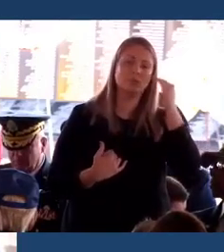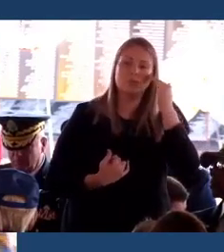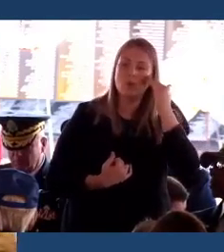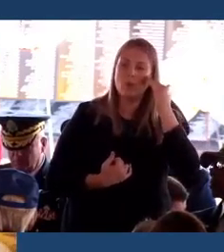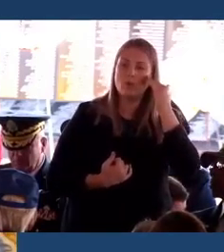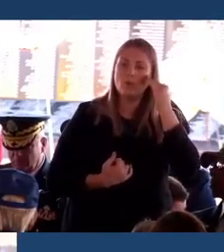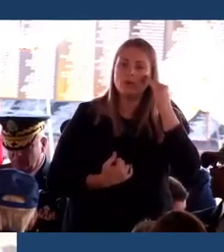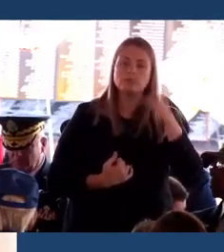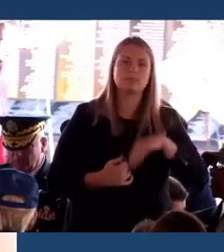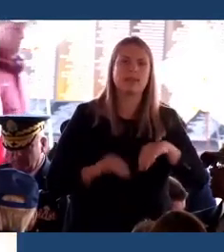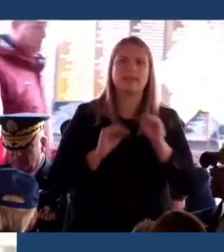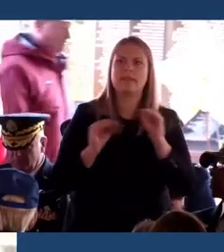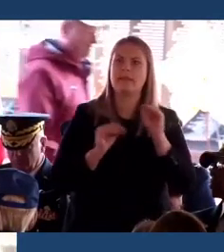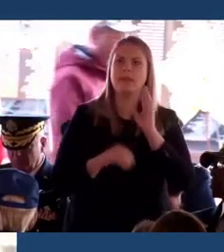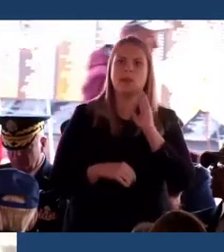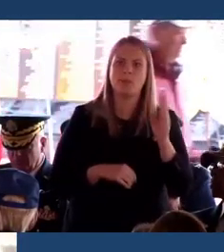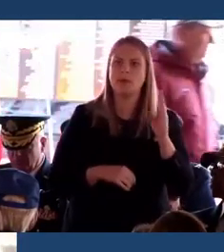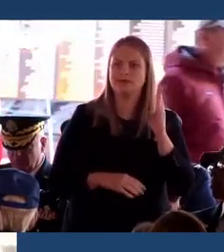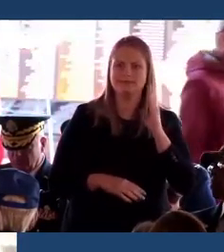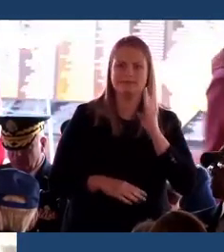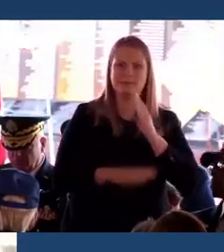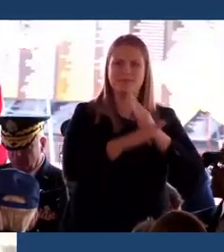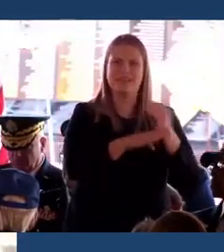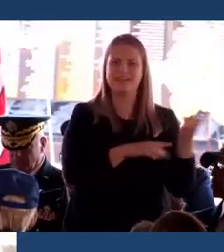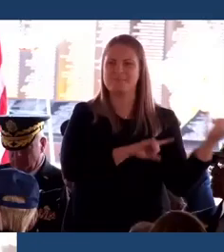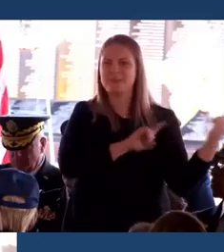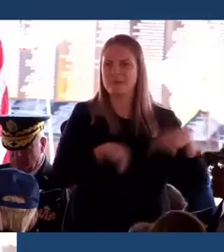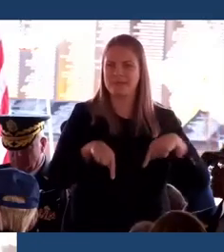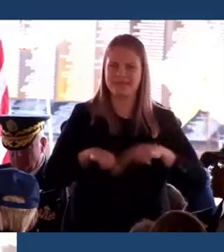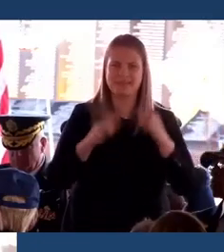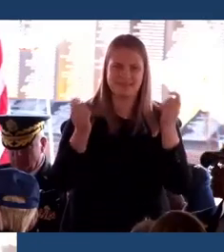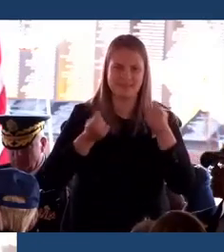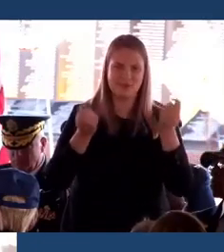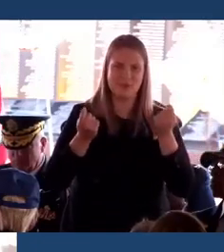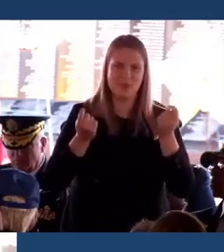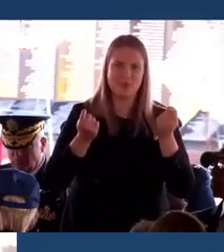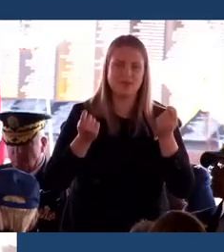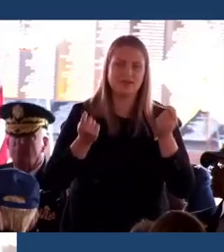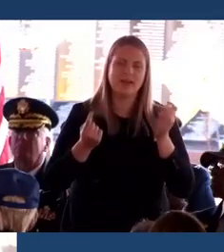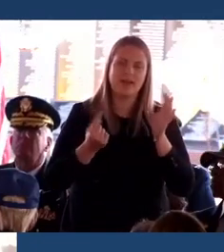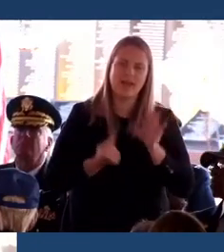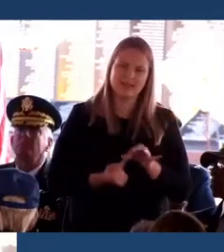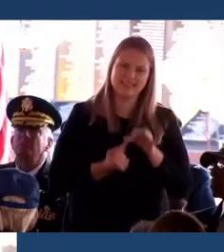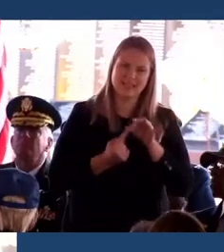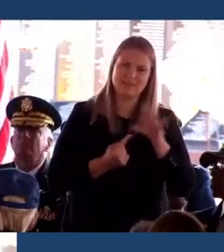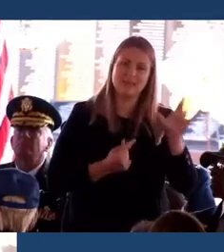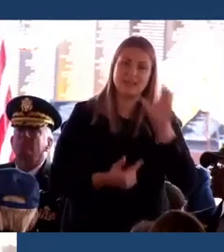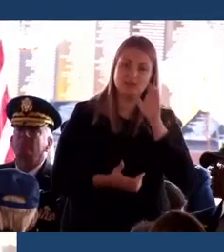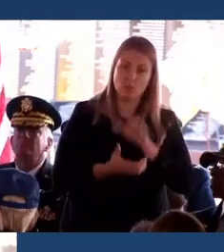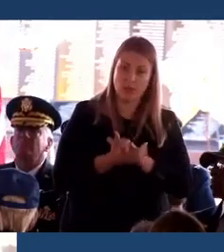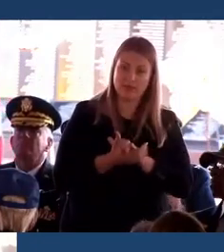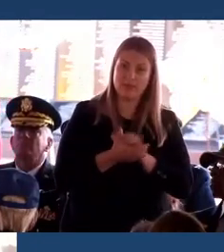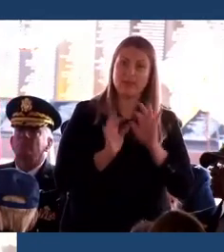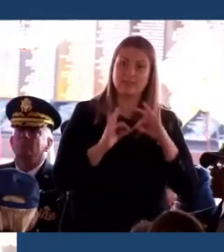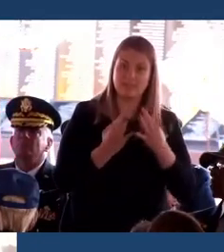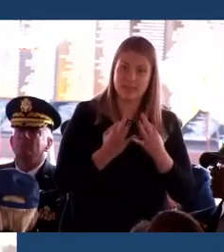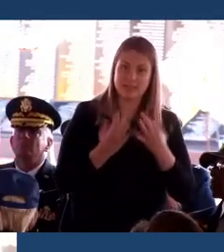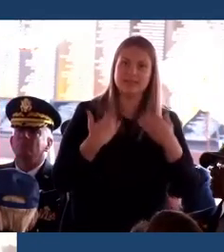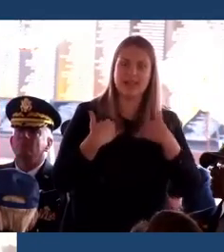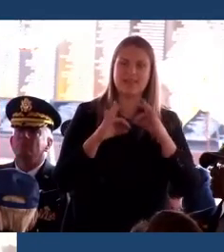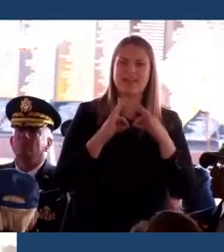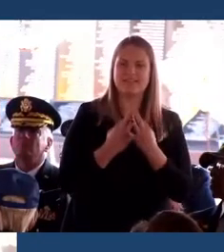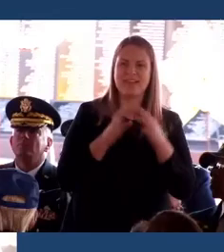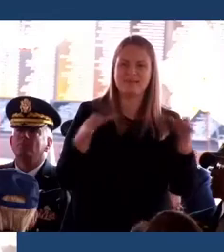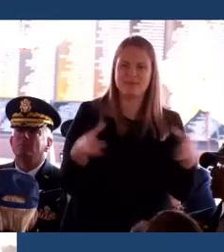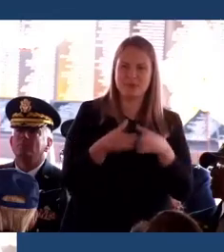is nothing that would keep him away from this ceremony. Except his wife's family is having a family reunion